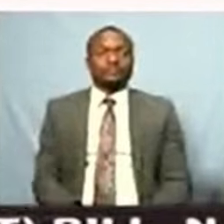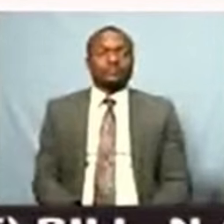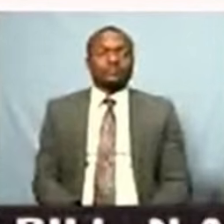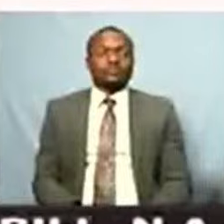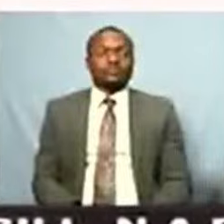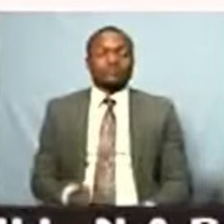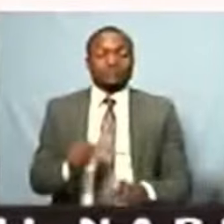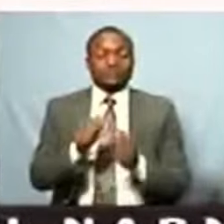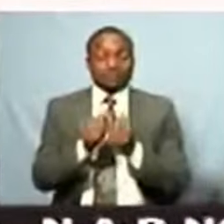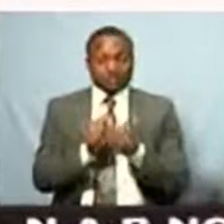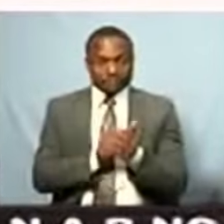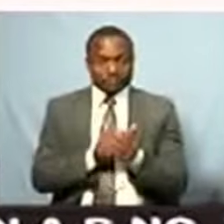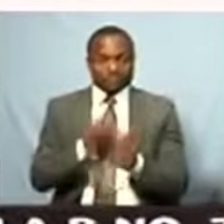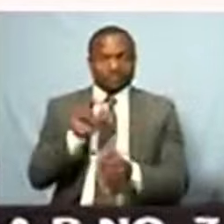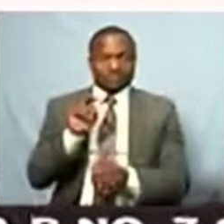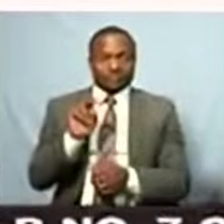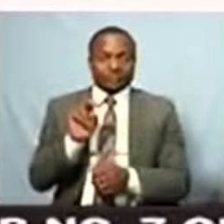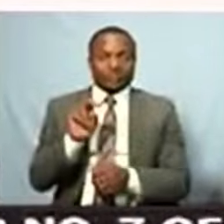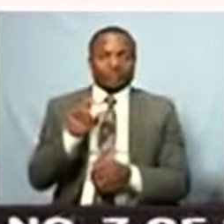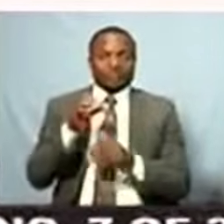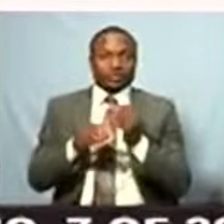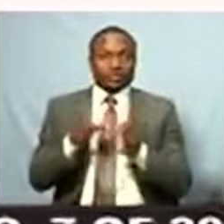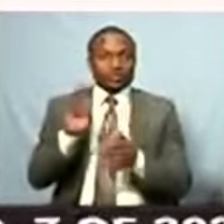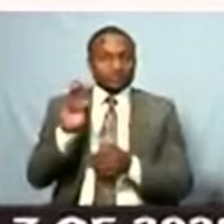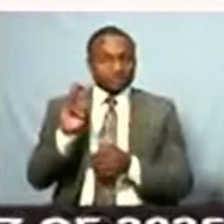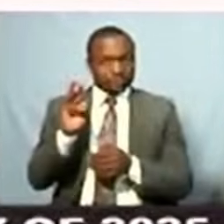With regard to clause 16,